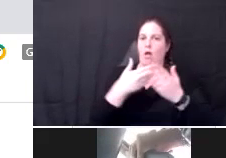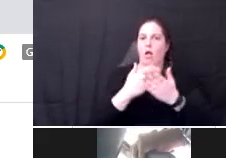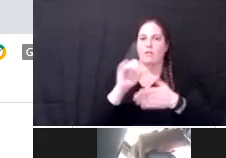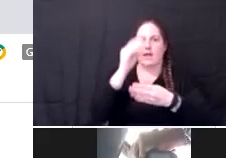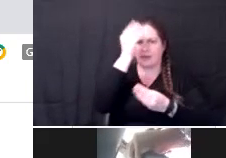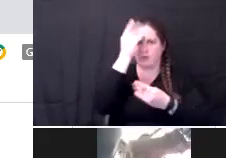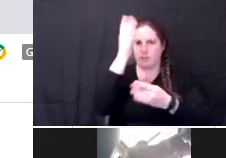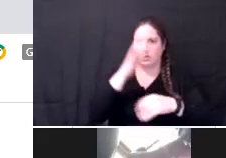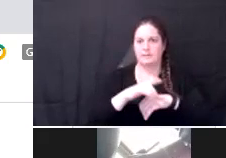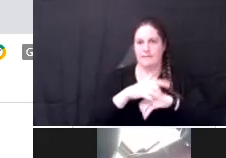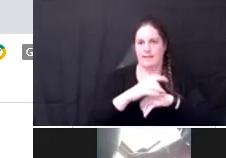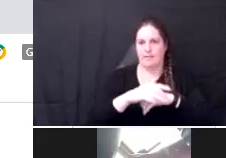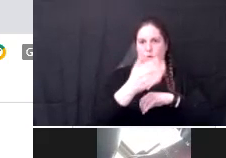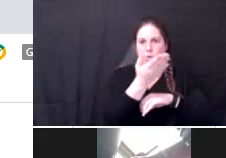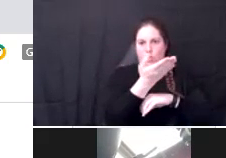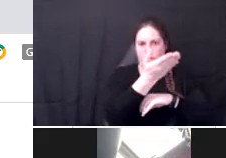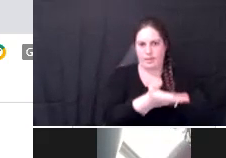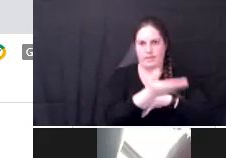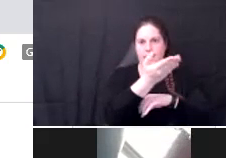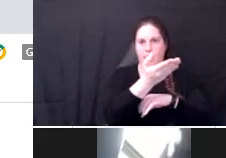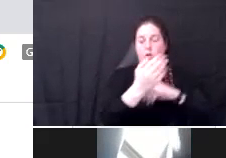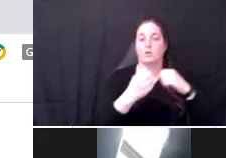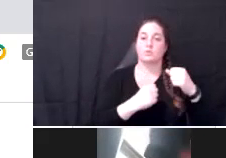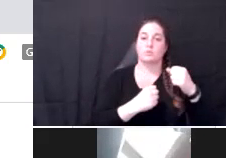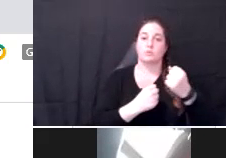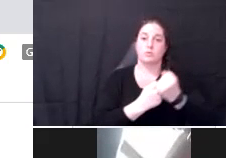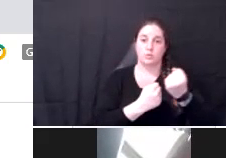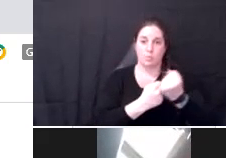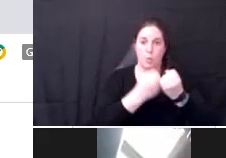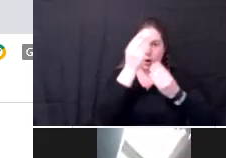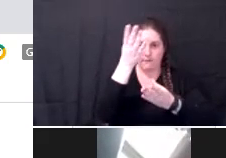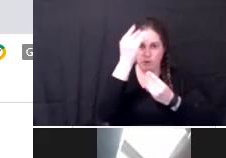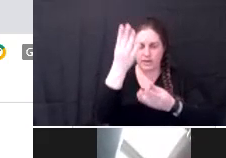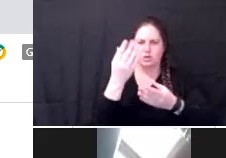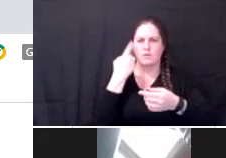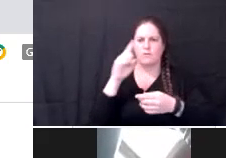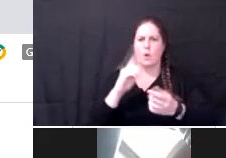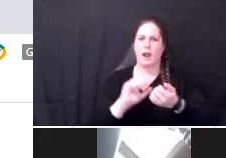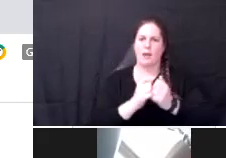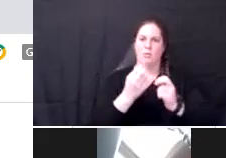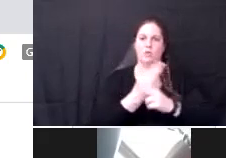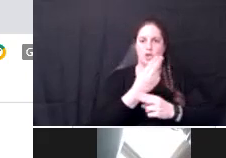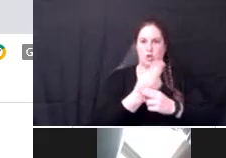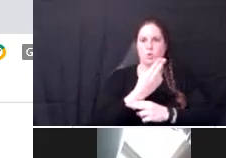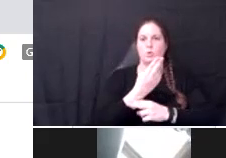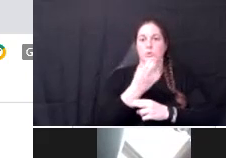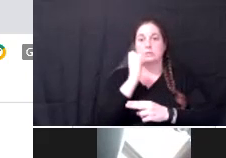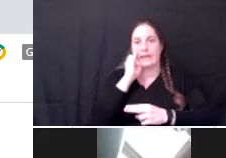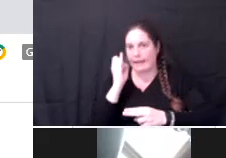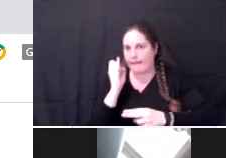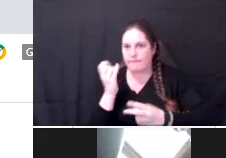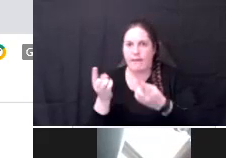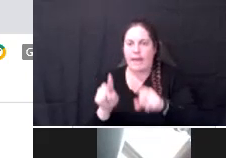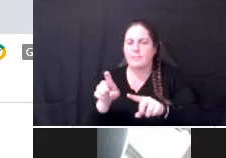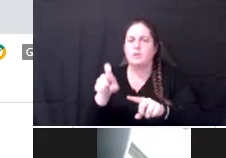support information on utilizing freeconferencecall.com in the event you need an office hours visit